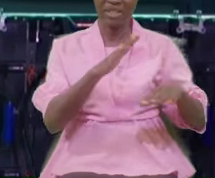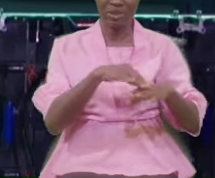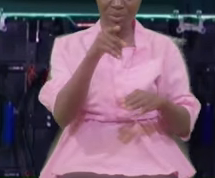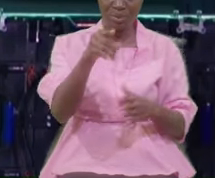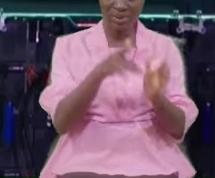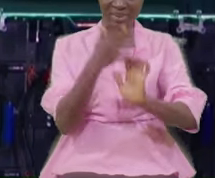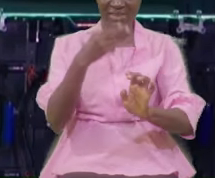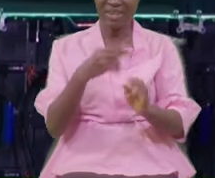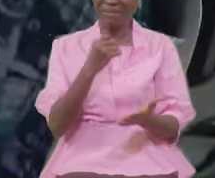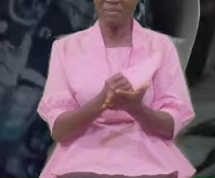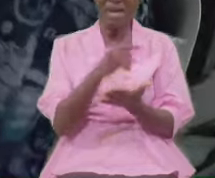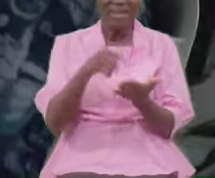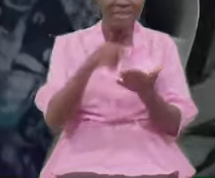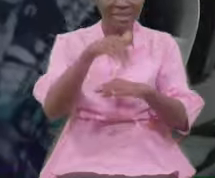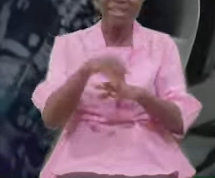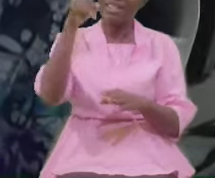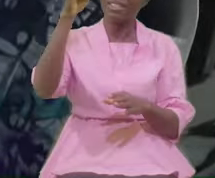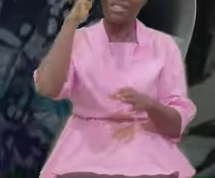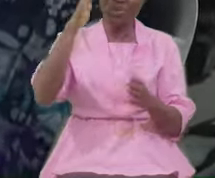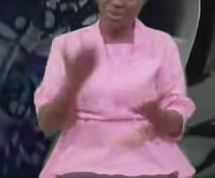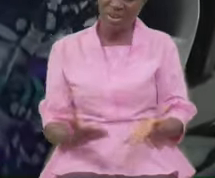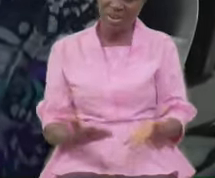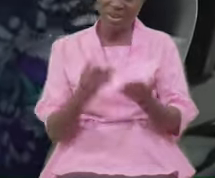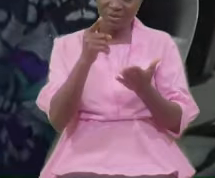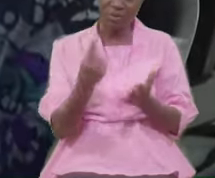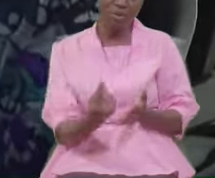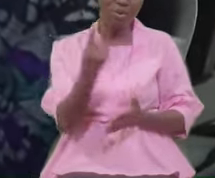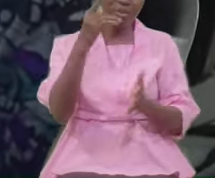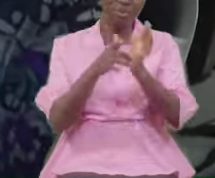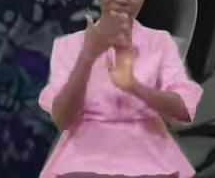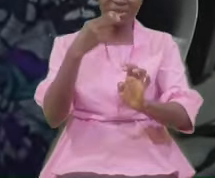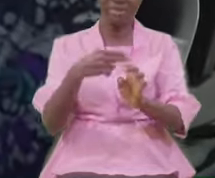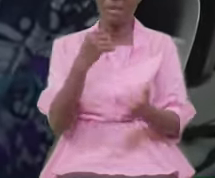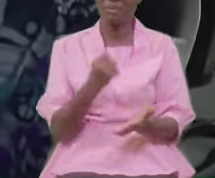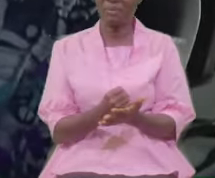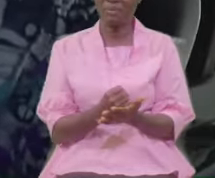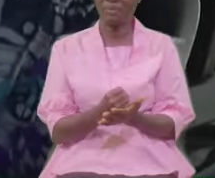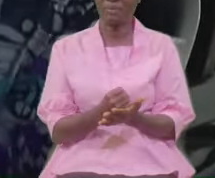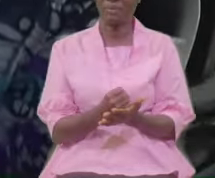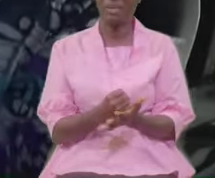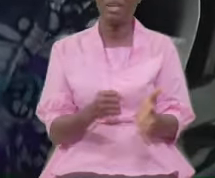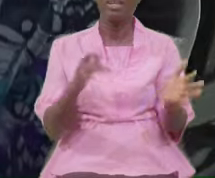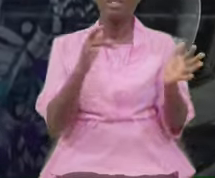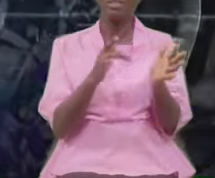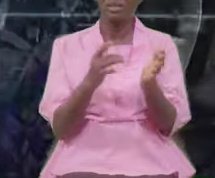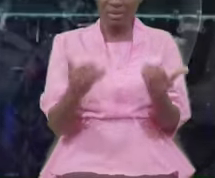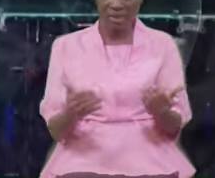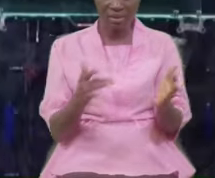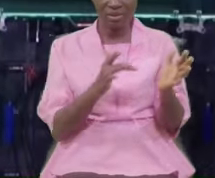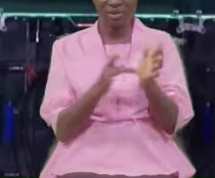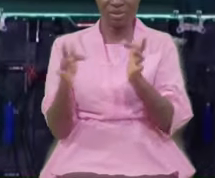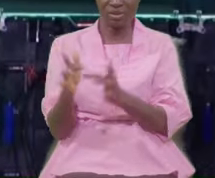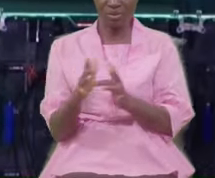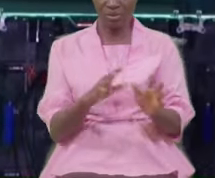tonight you up now Jesus shied that statement to the